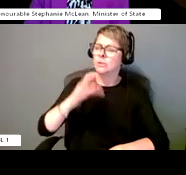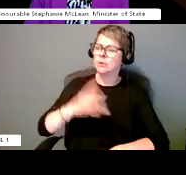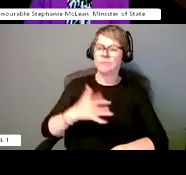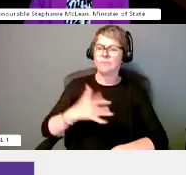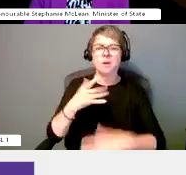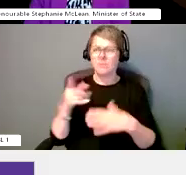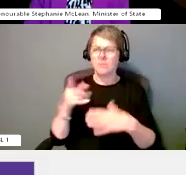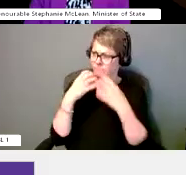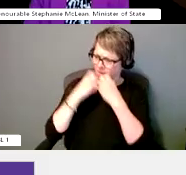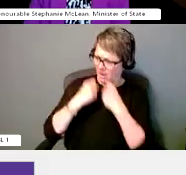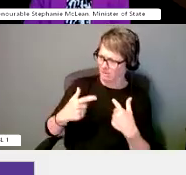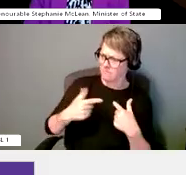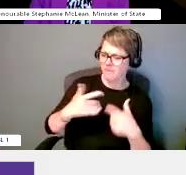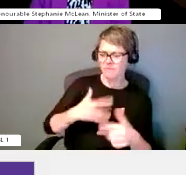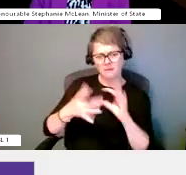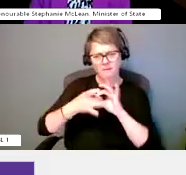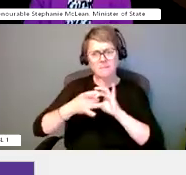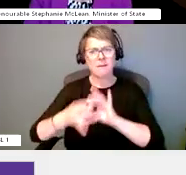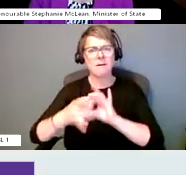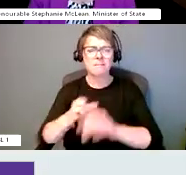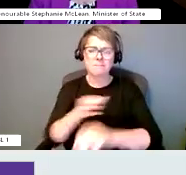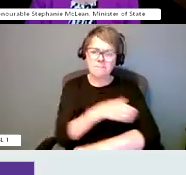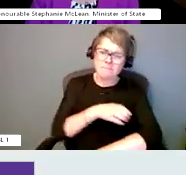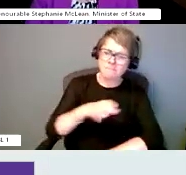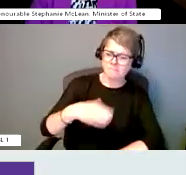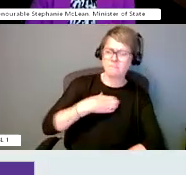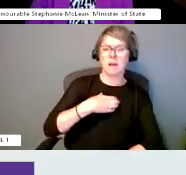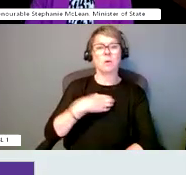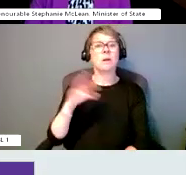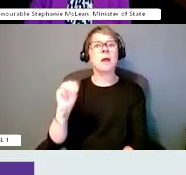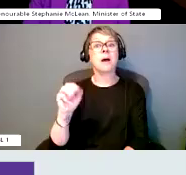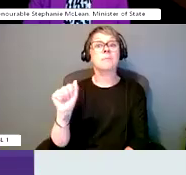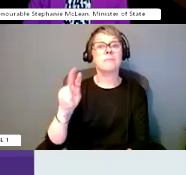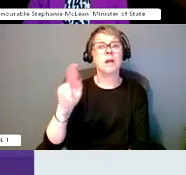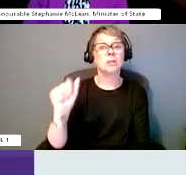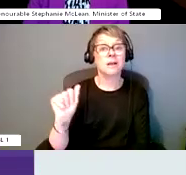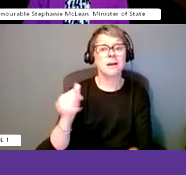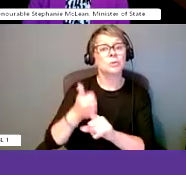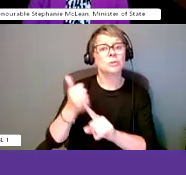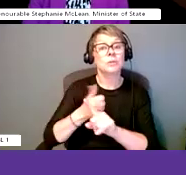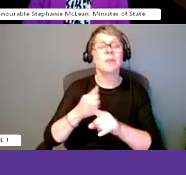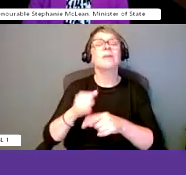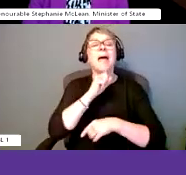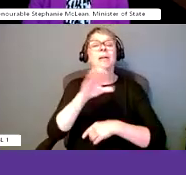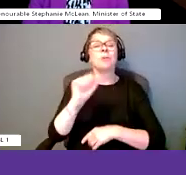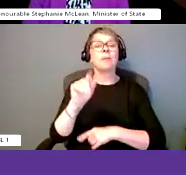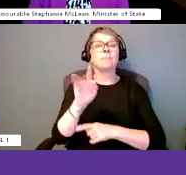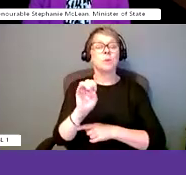empowered. First, Marta Hayek is Executive Director of Elder Abuse Prevention